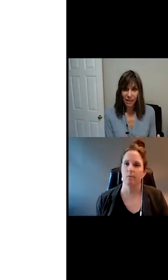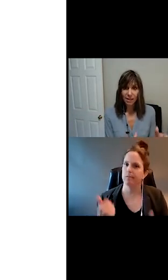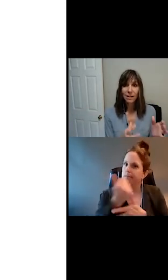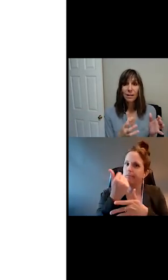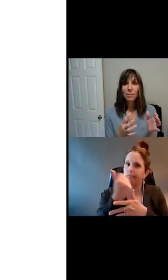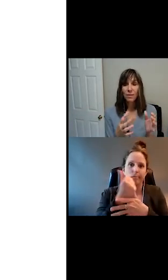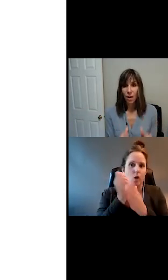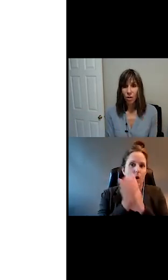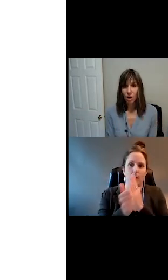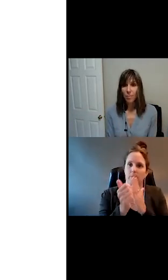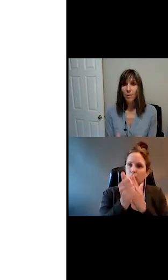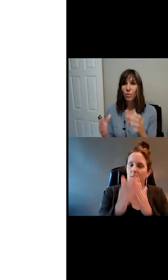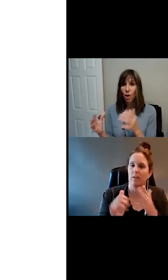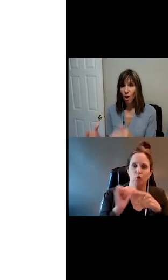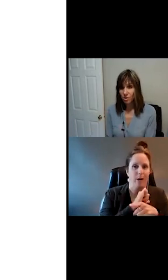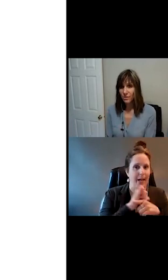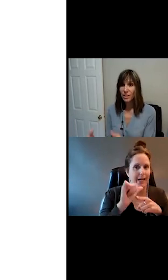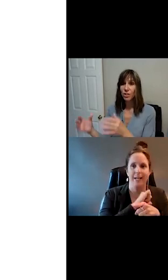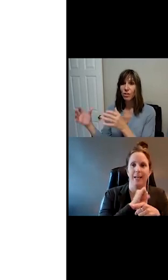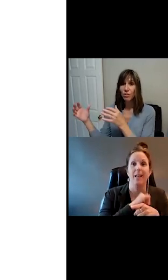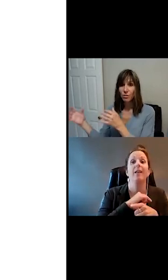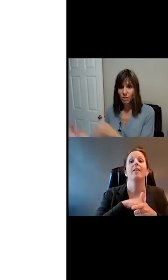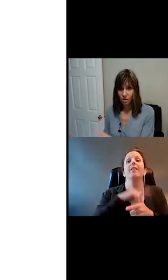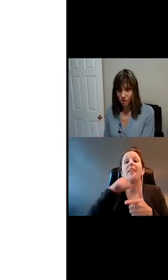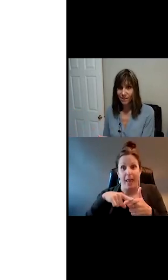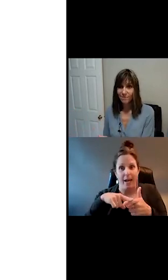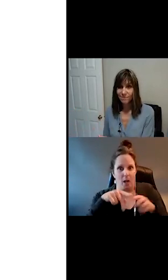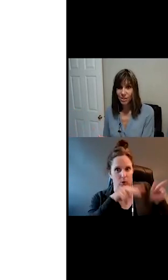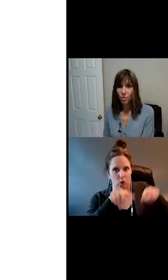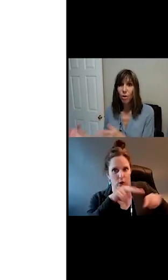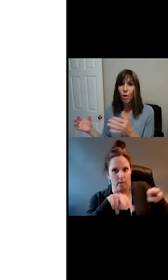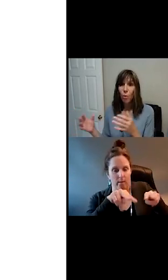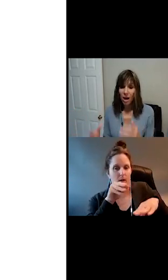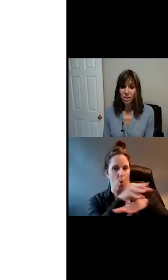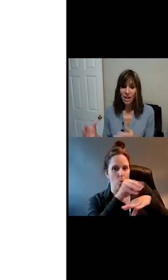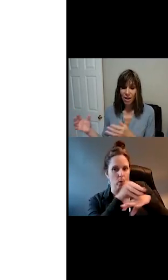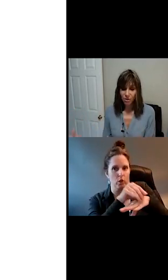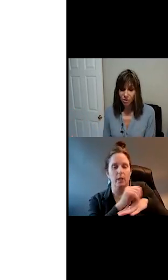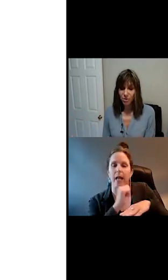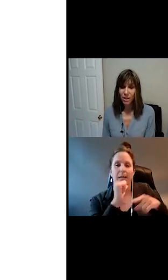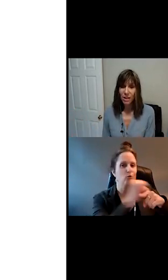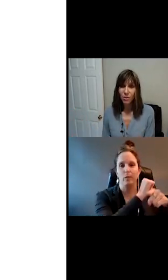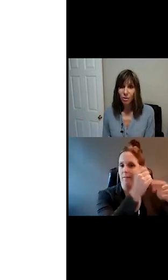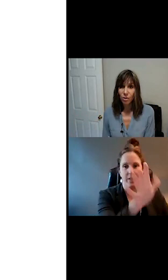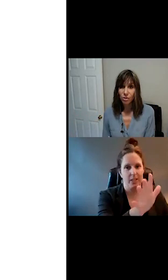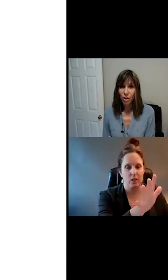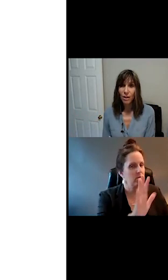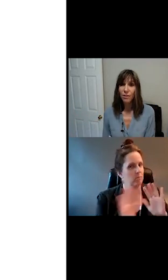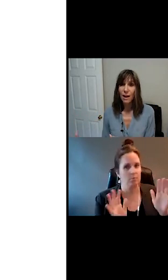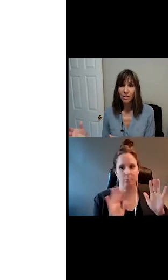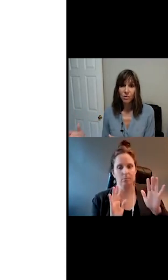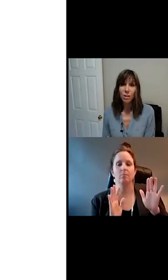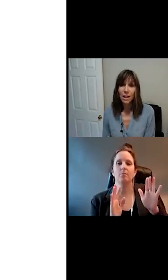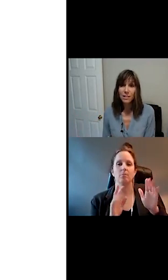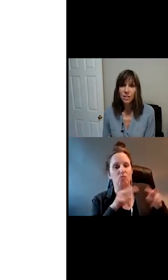formal training, be followed up with observational coaching. So watching how those community health workers